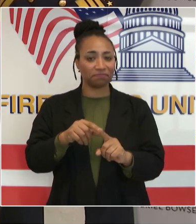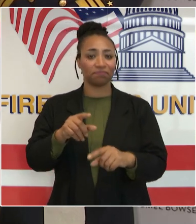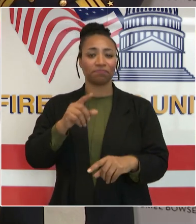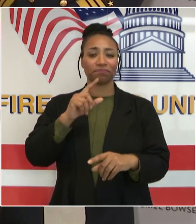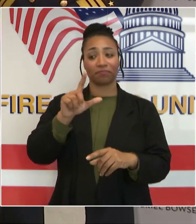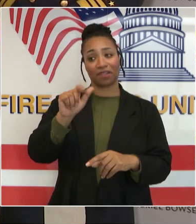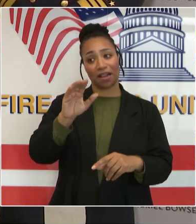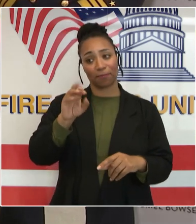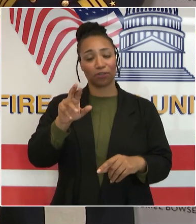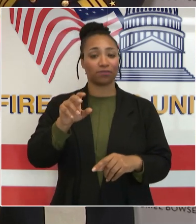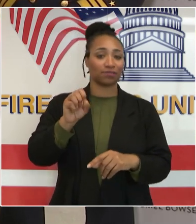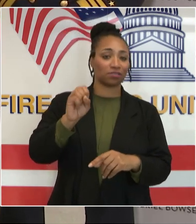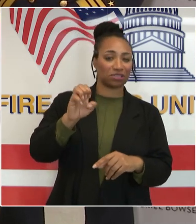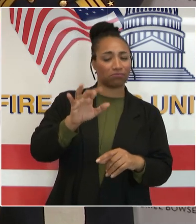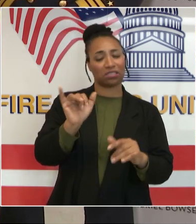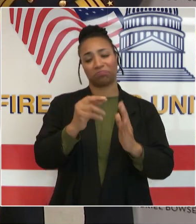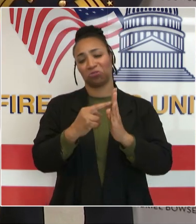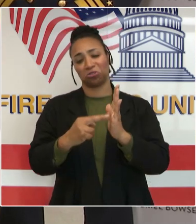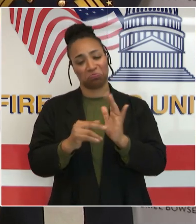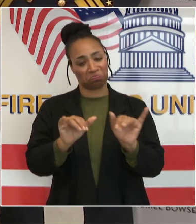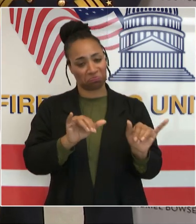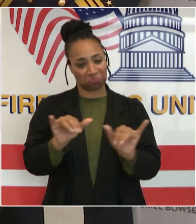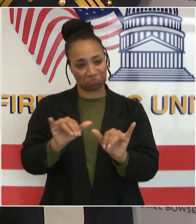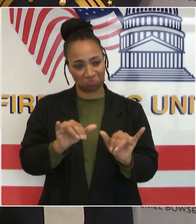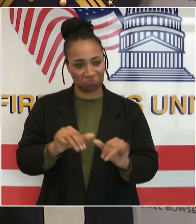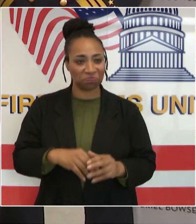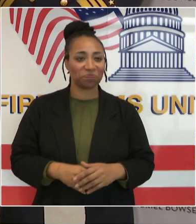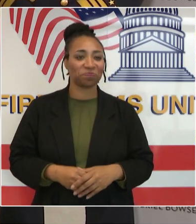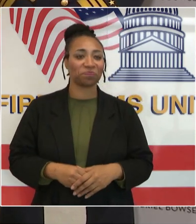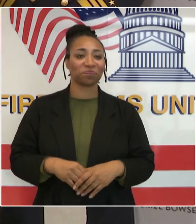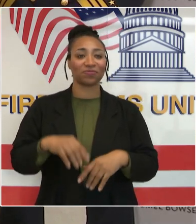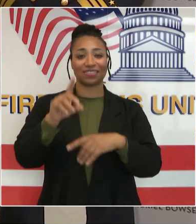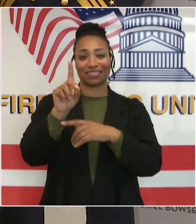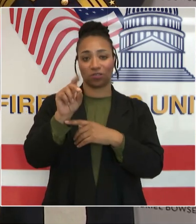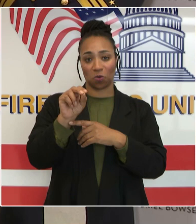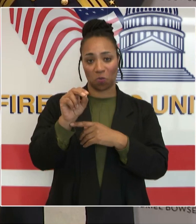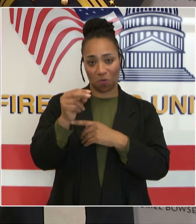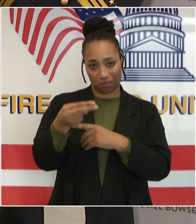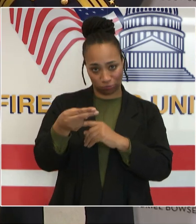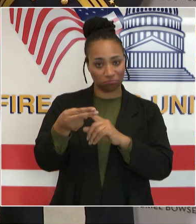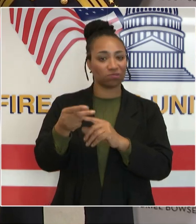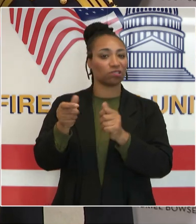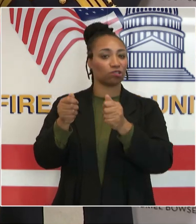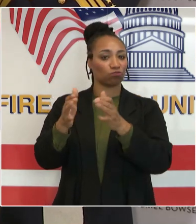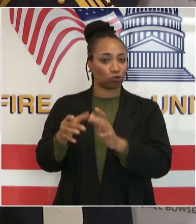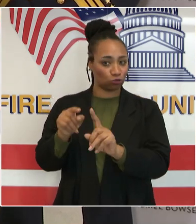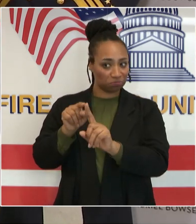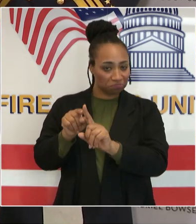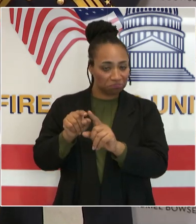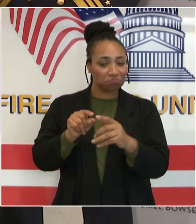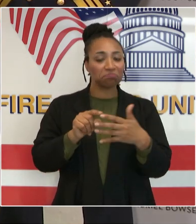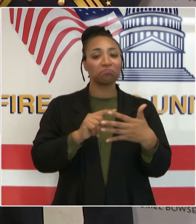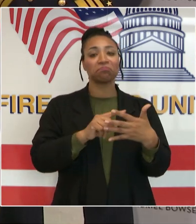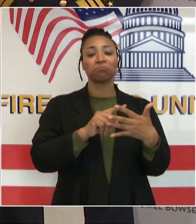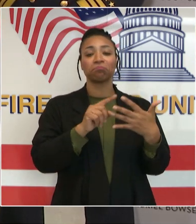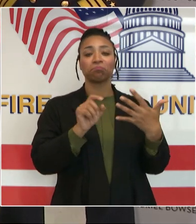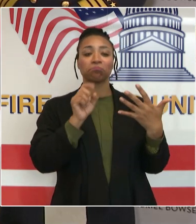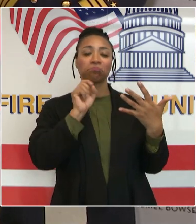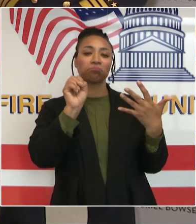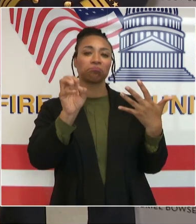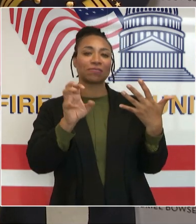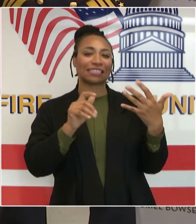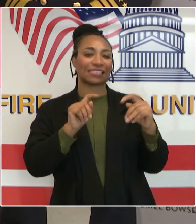DOH Director, or our public health official, and Dr. Linton, who is with